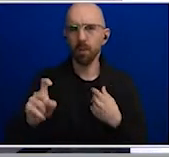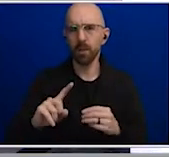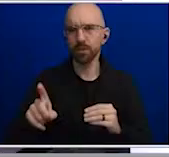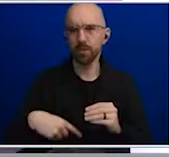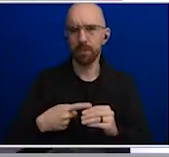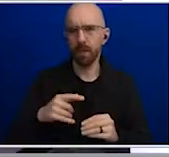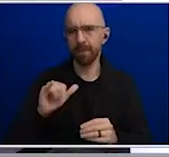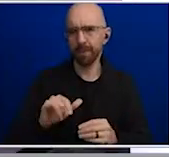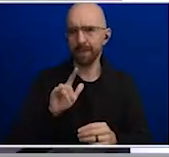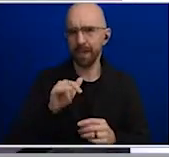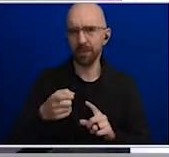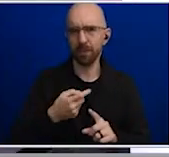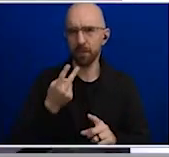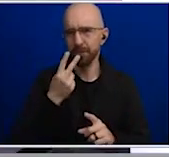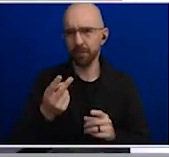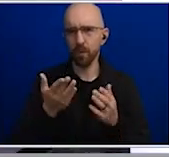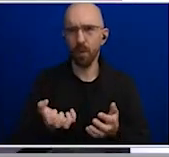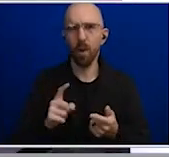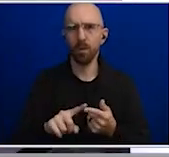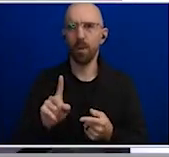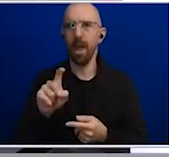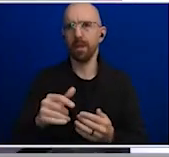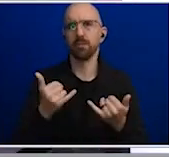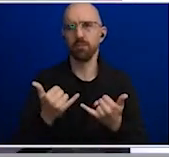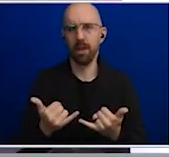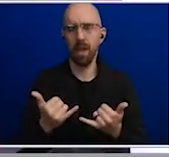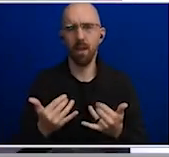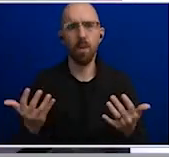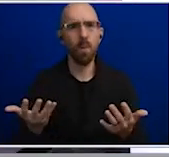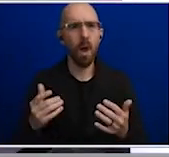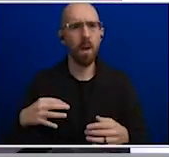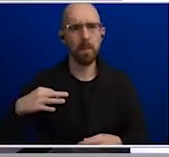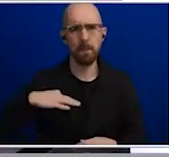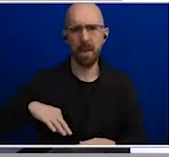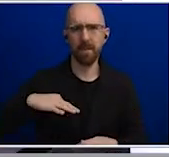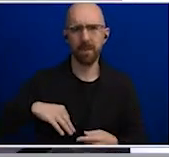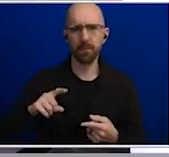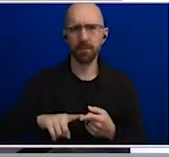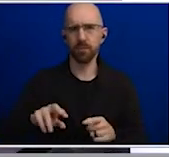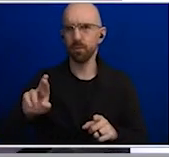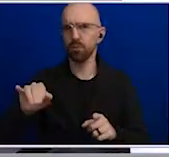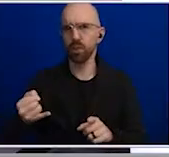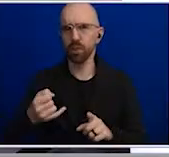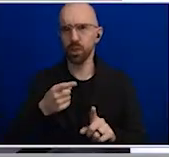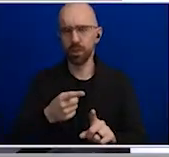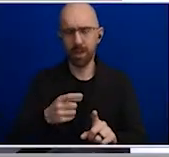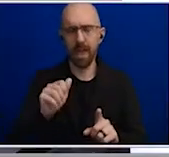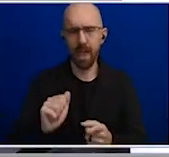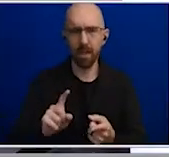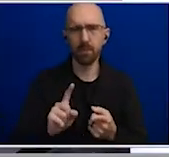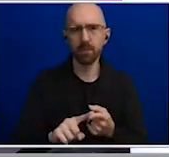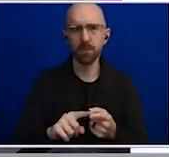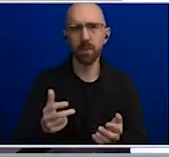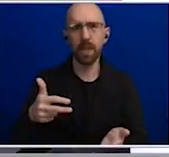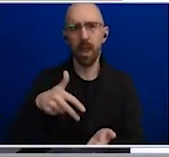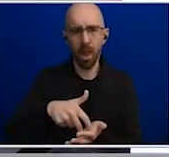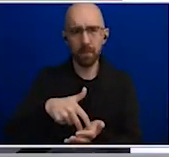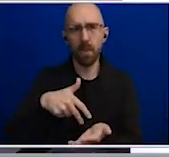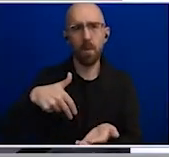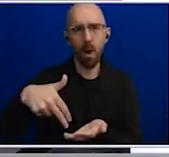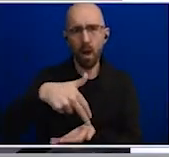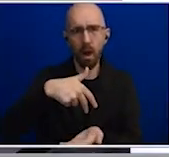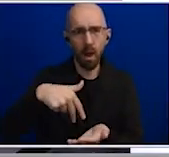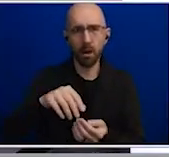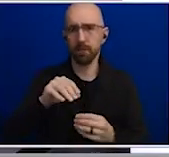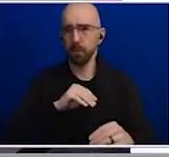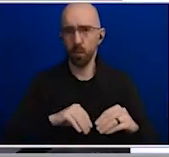a viewer, but I'm going to ask it right now. What are the benefits to Richard being able to get up and walk and move before his